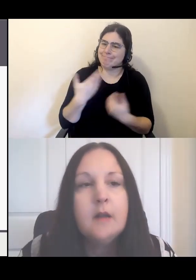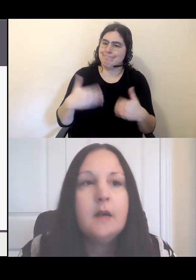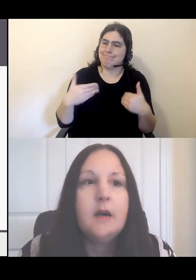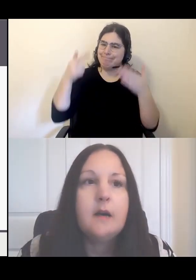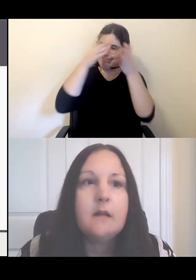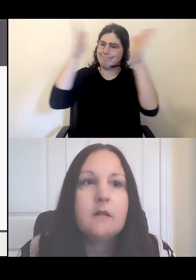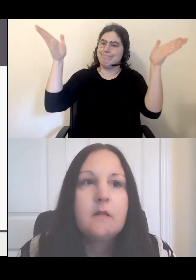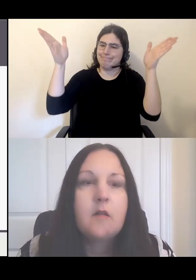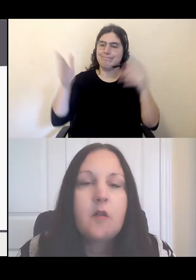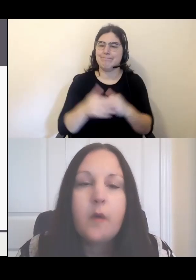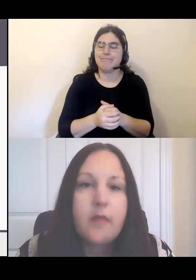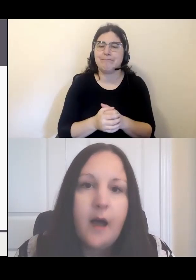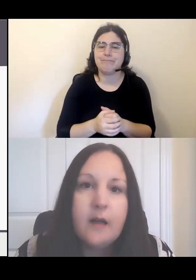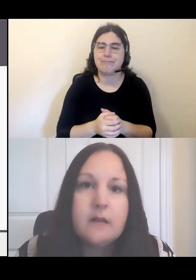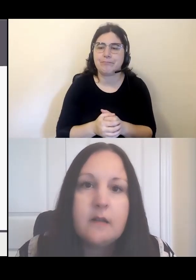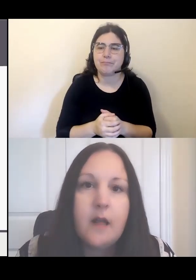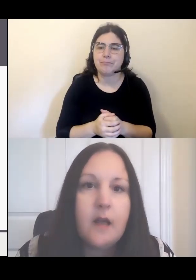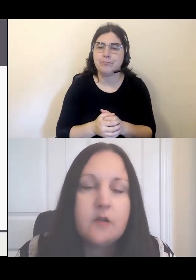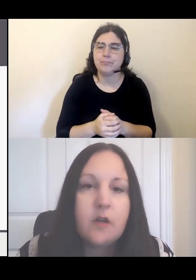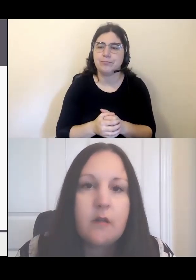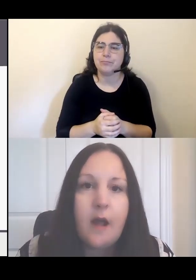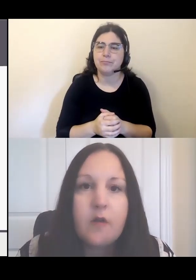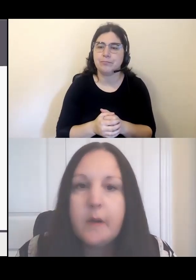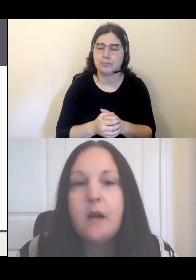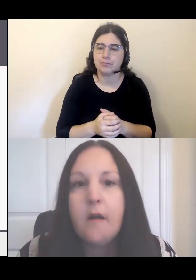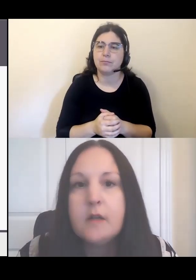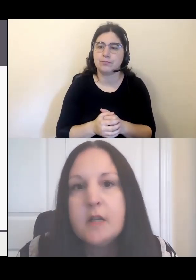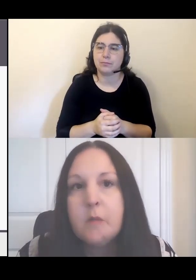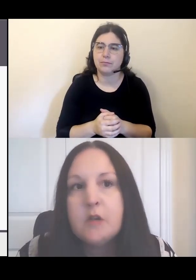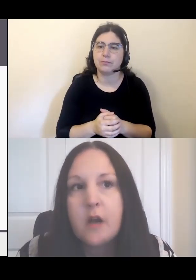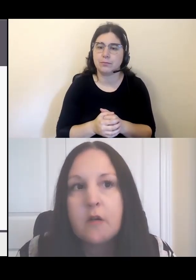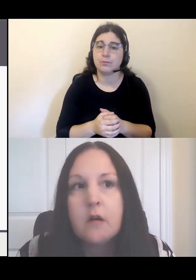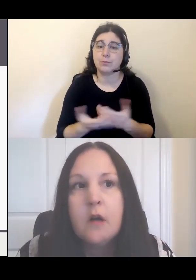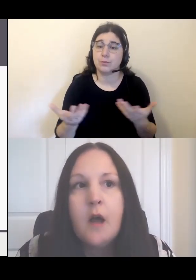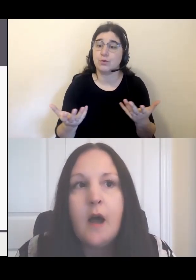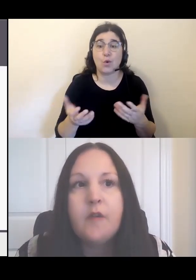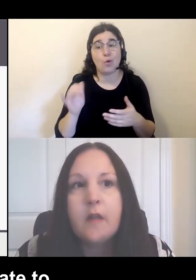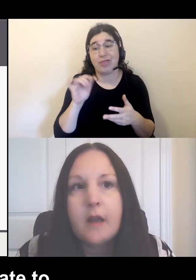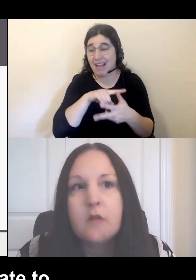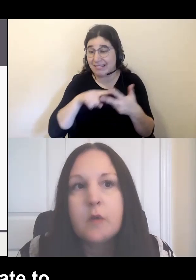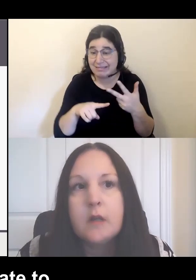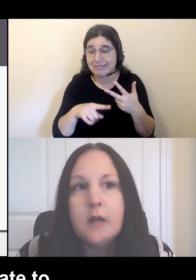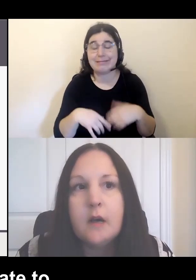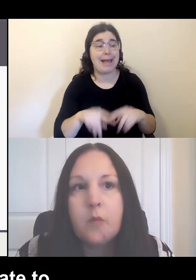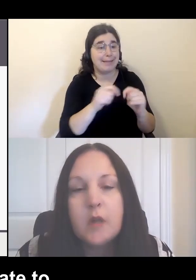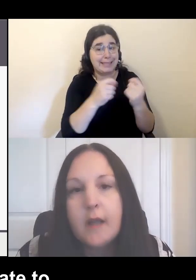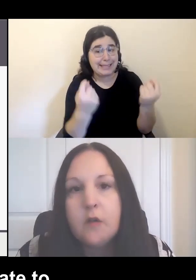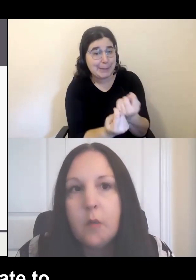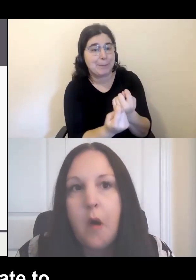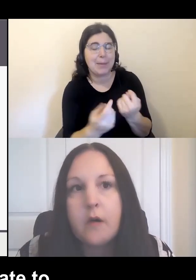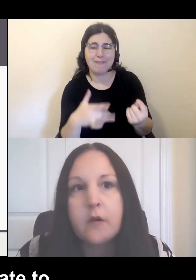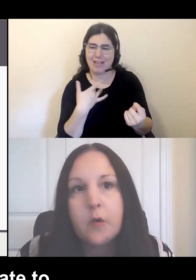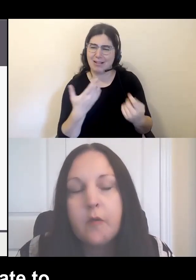mind. So with that and just everybody on the team in general, I feel that I can really